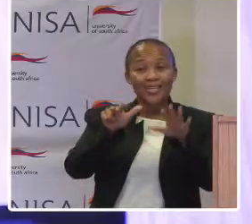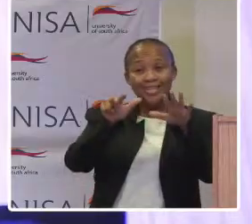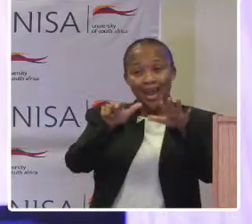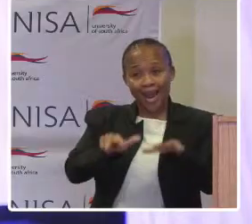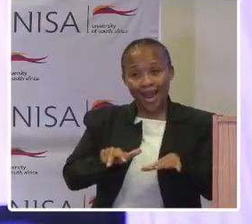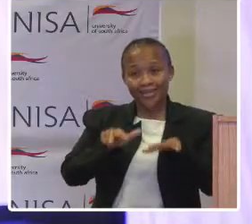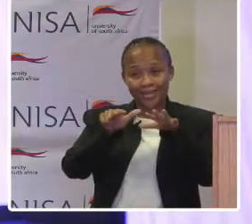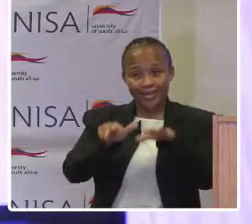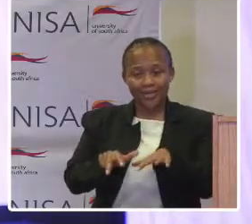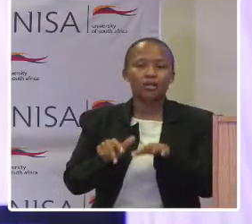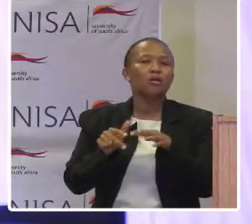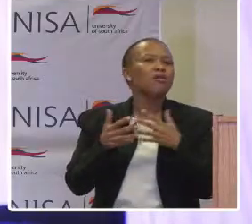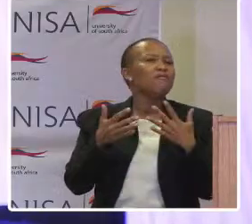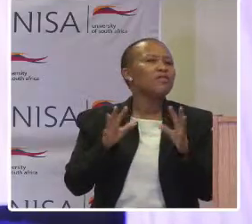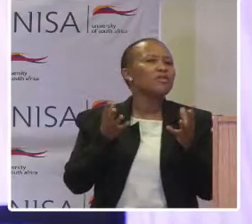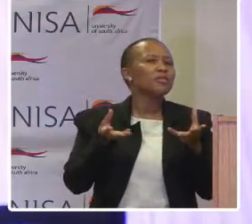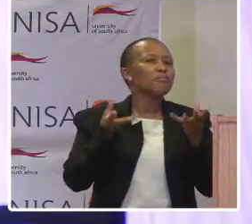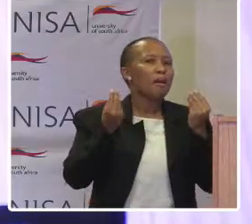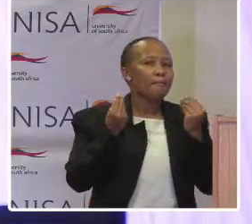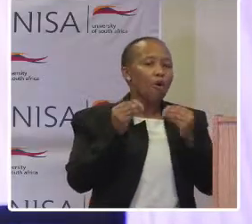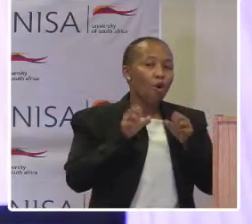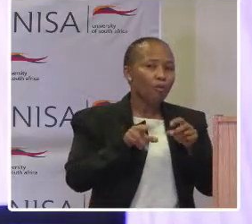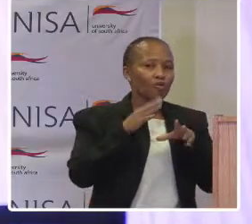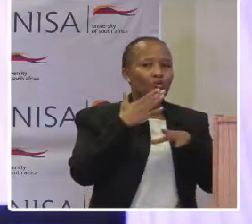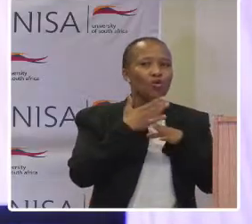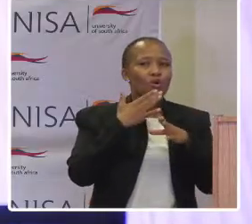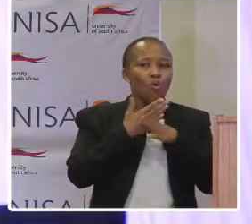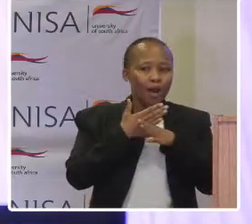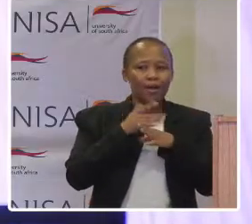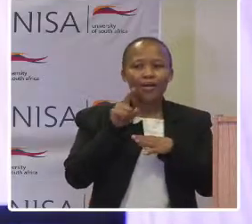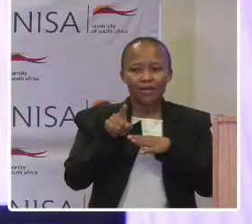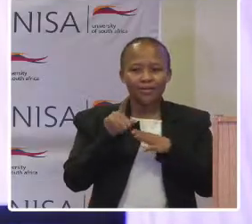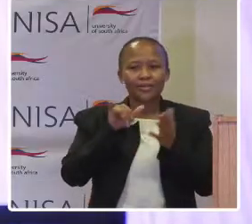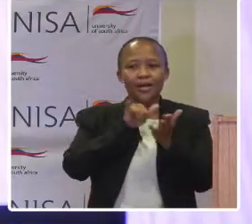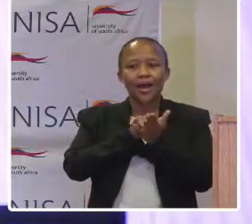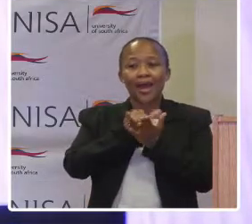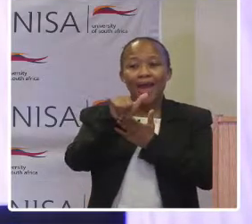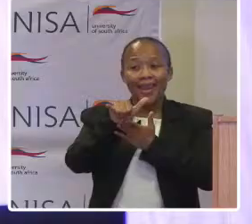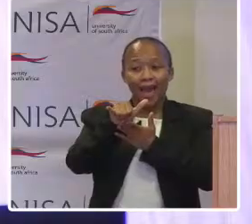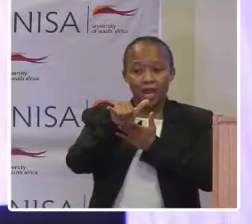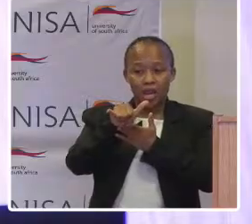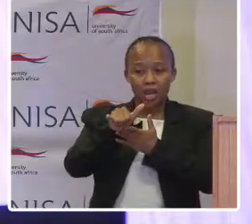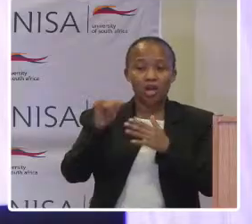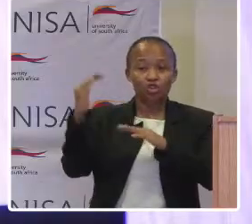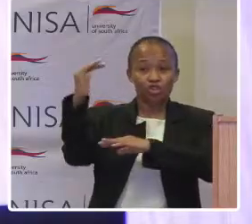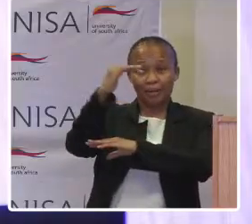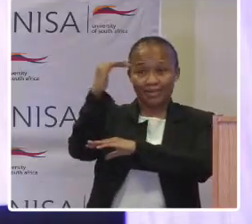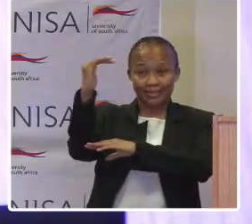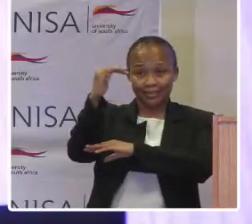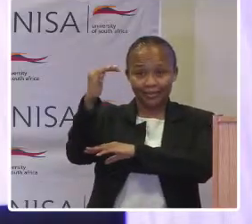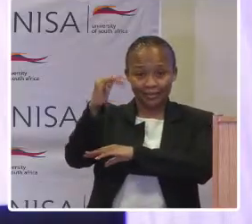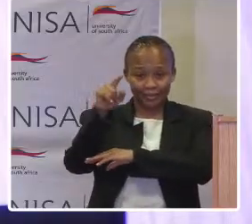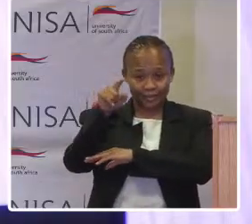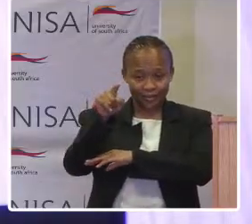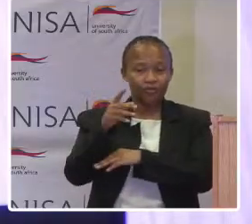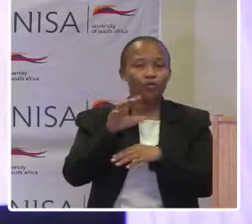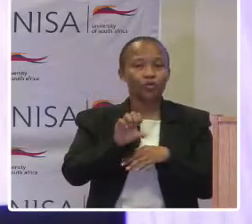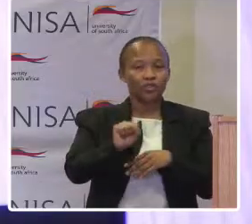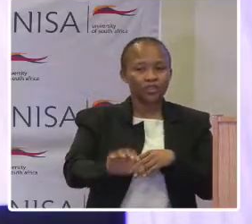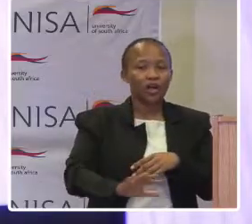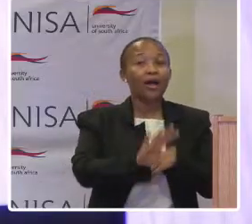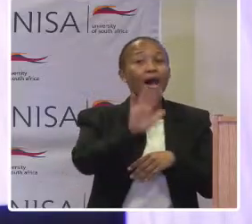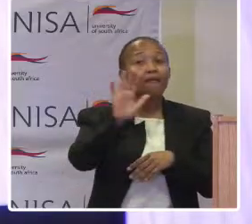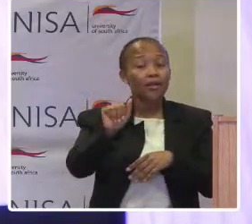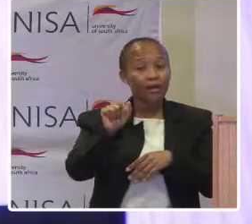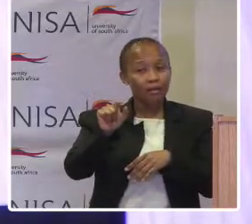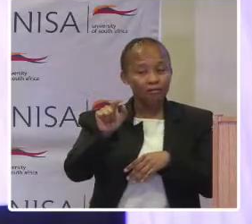opportunity to work within the airline space, and we provided service for the South African Airways.